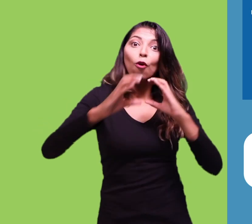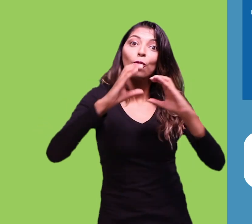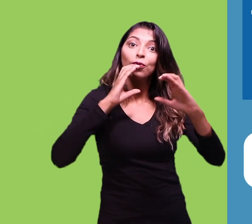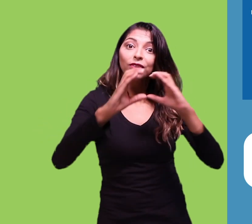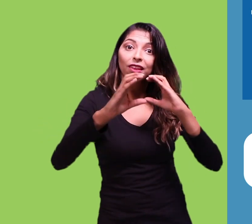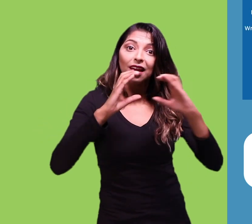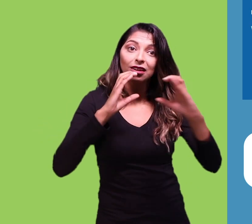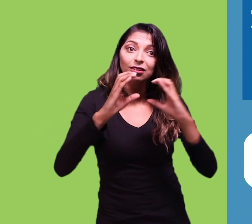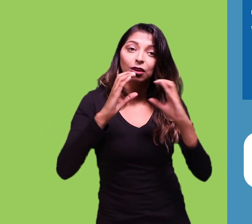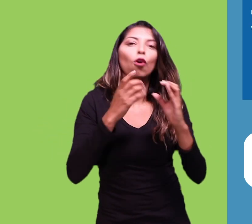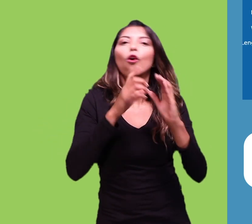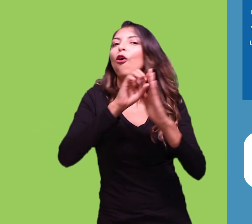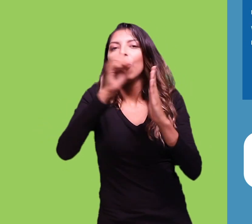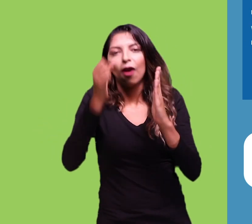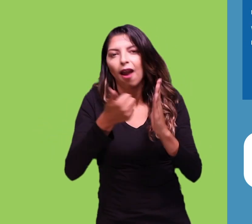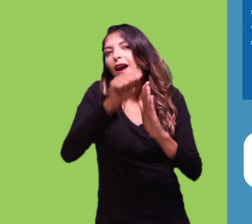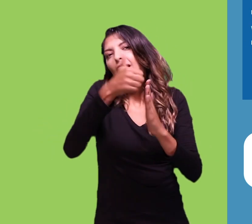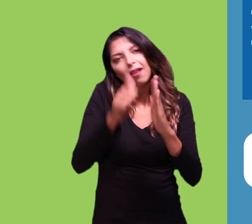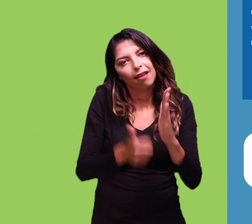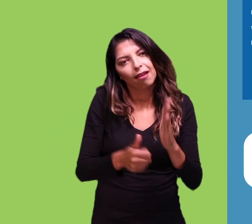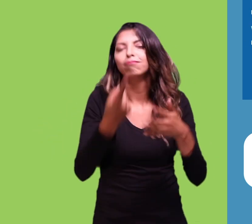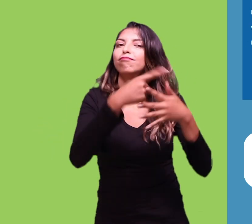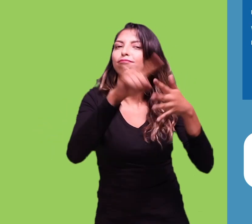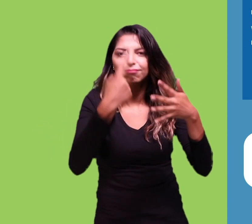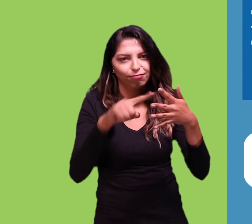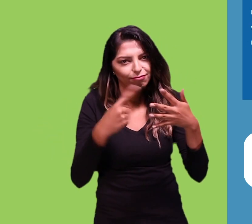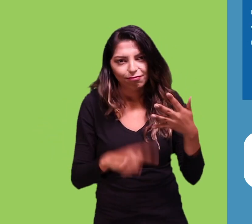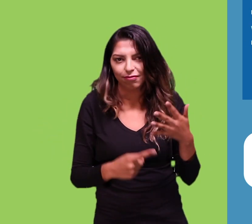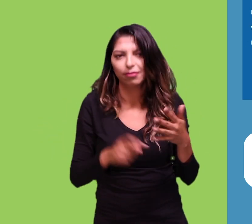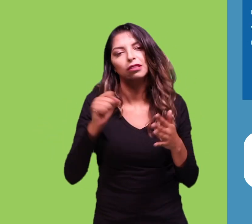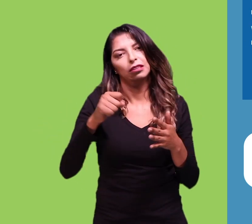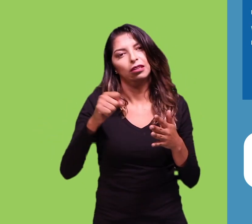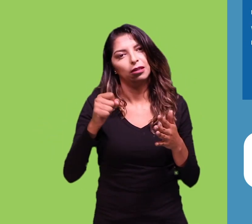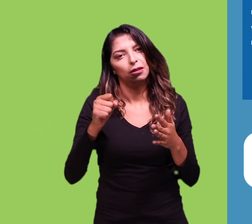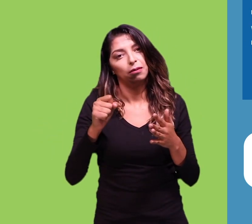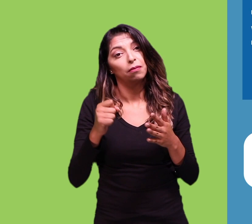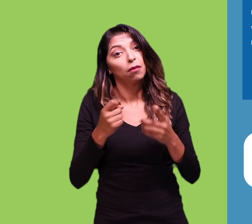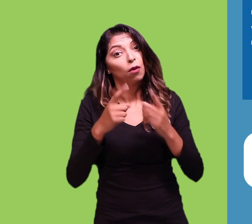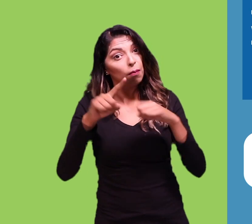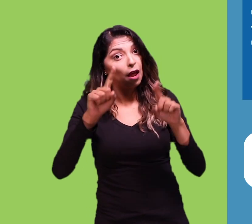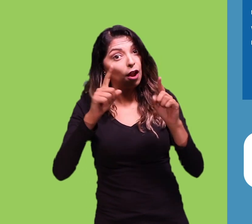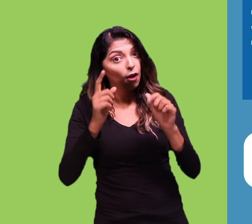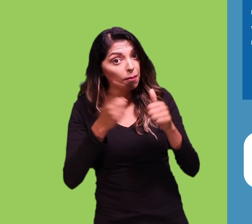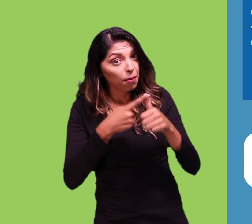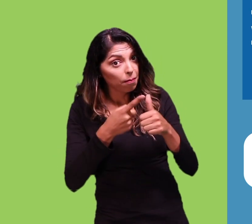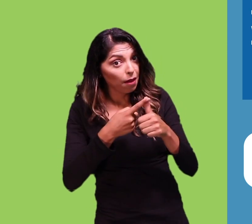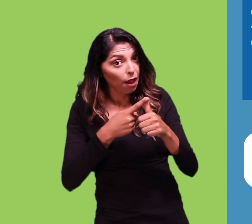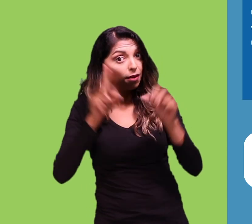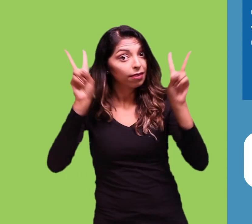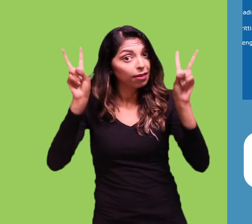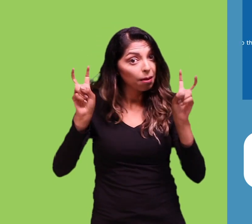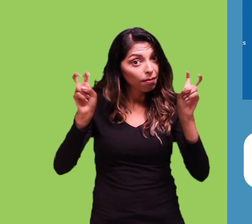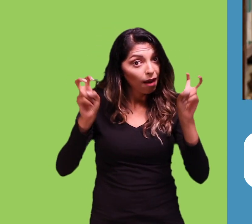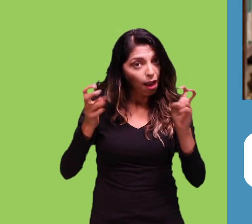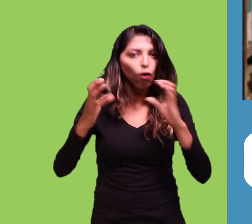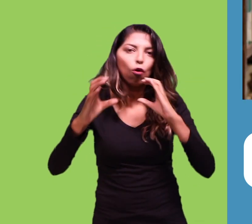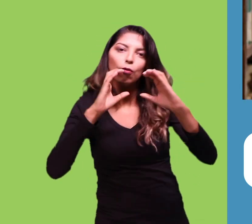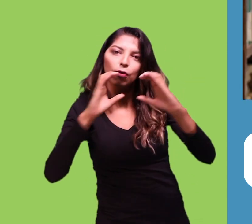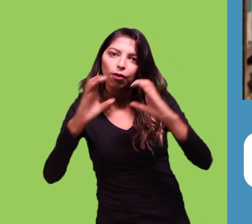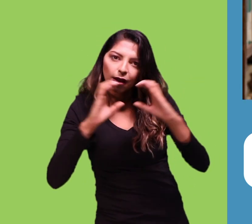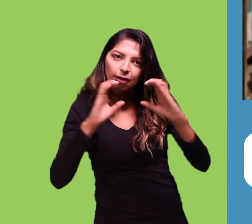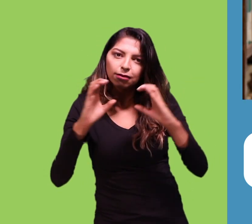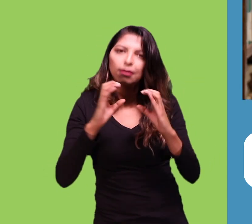communication, reading, writing, and language through the arts. The aim of the first curricular thread, communication and cultural